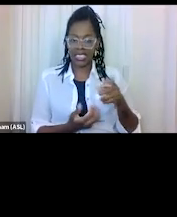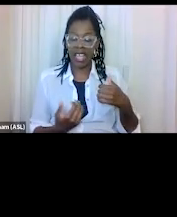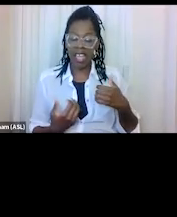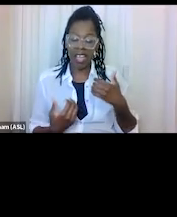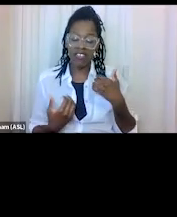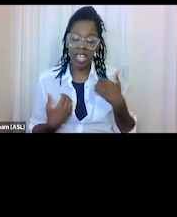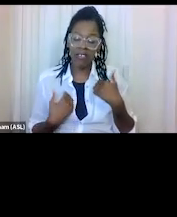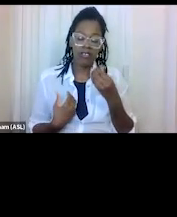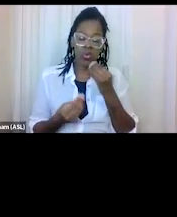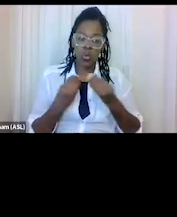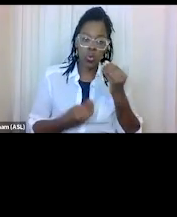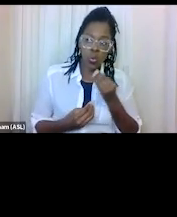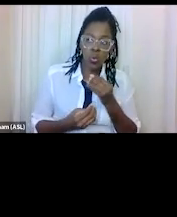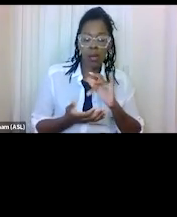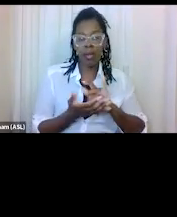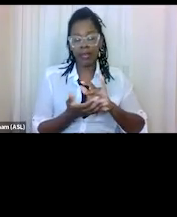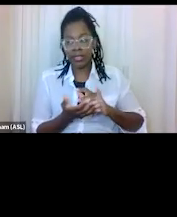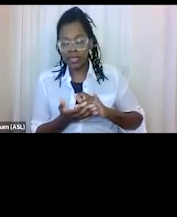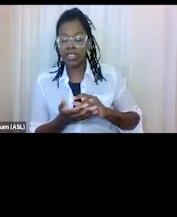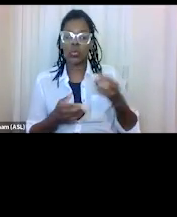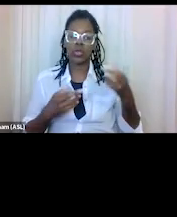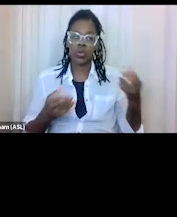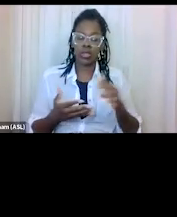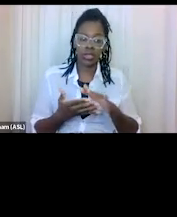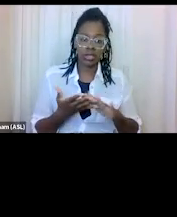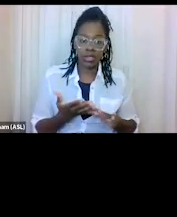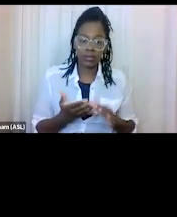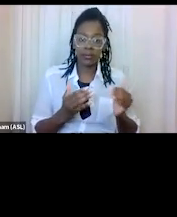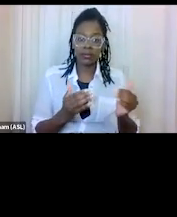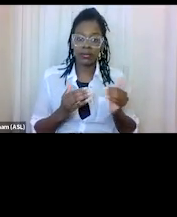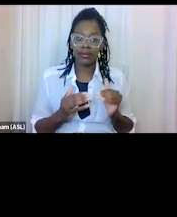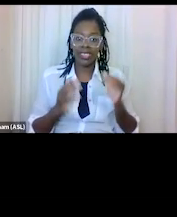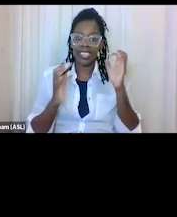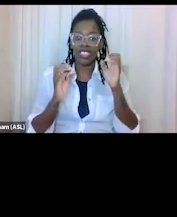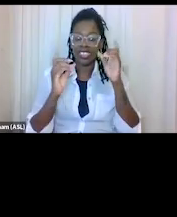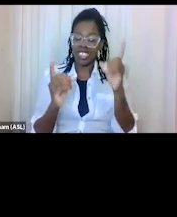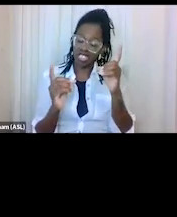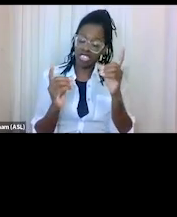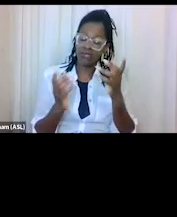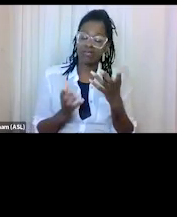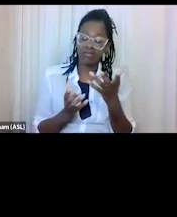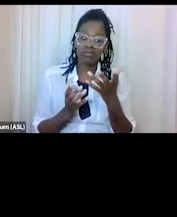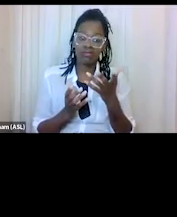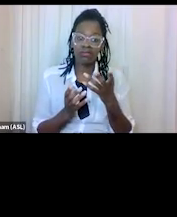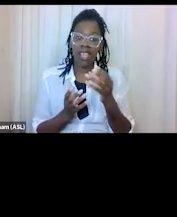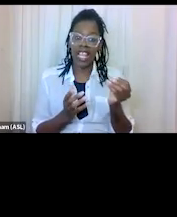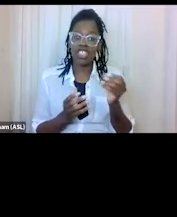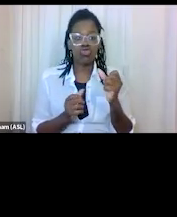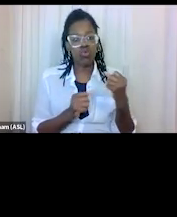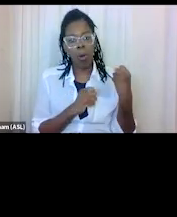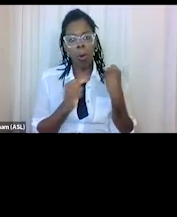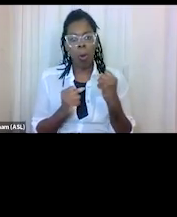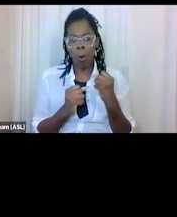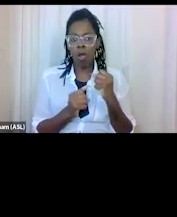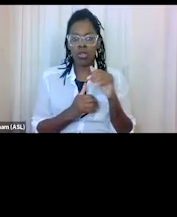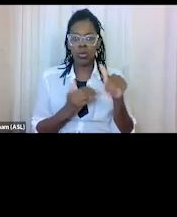their medical needs are met, they have adequate resources, educational attainment, and a strong social support network.